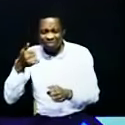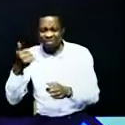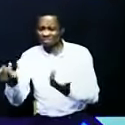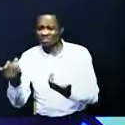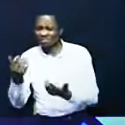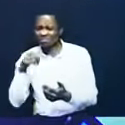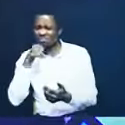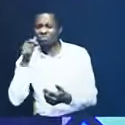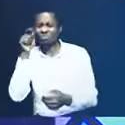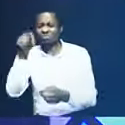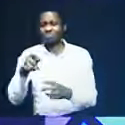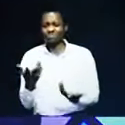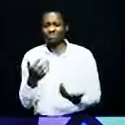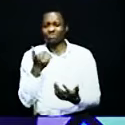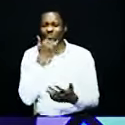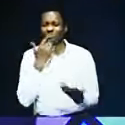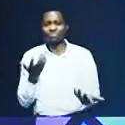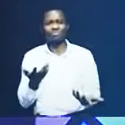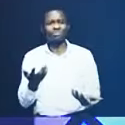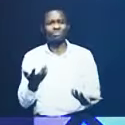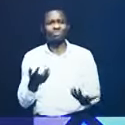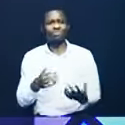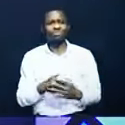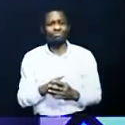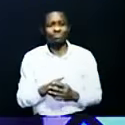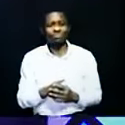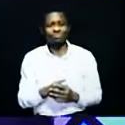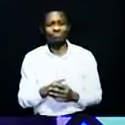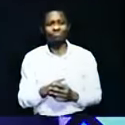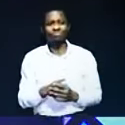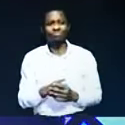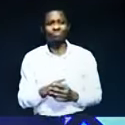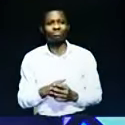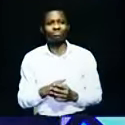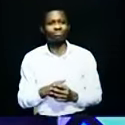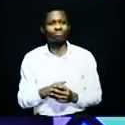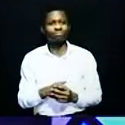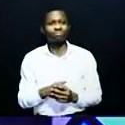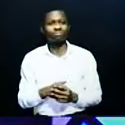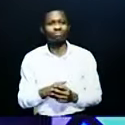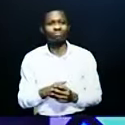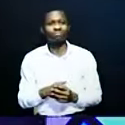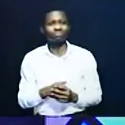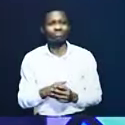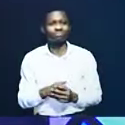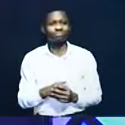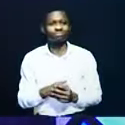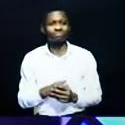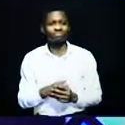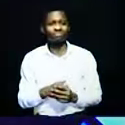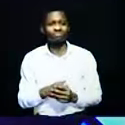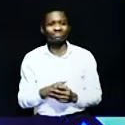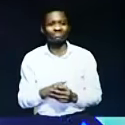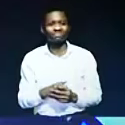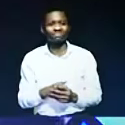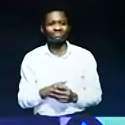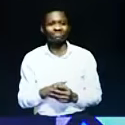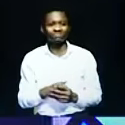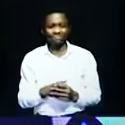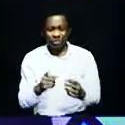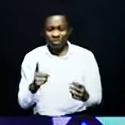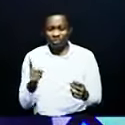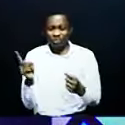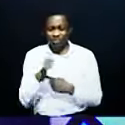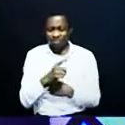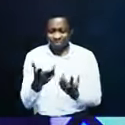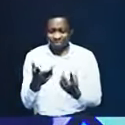friends wa o se enko kra. There was this day that once the message landed, I called and it's out of coverage